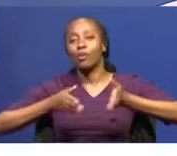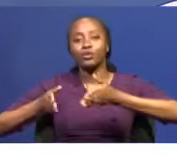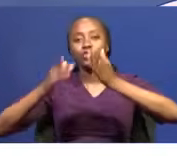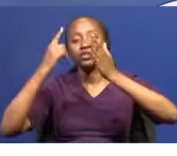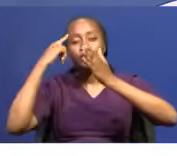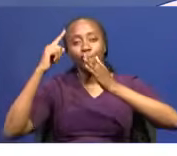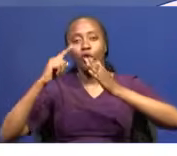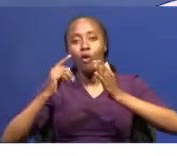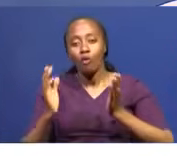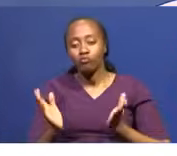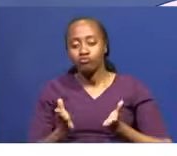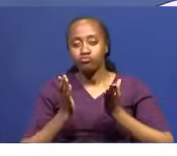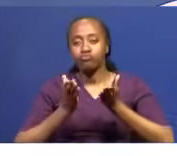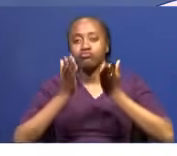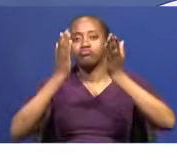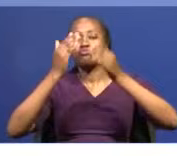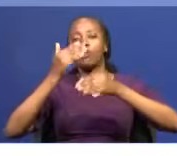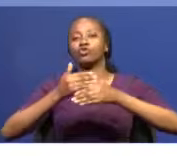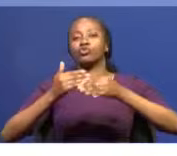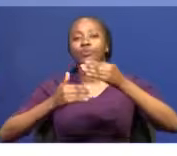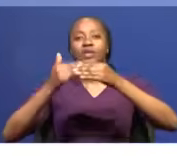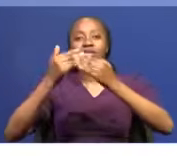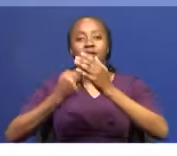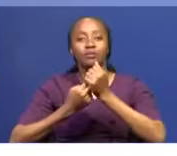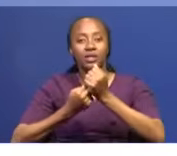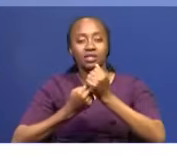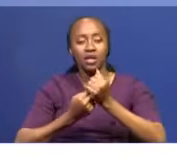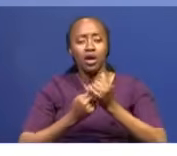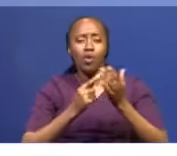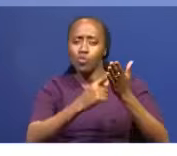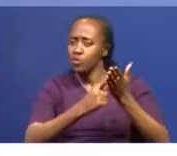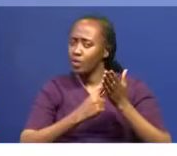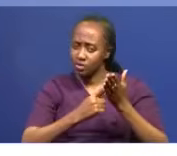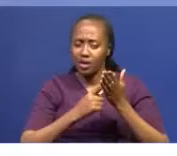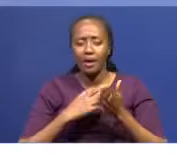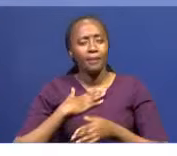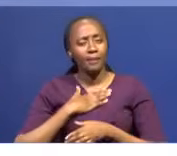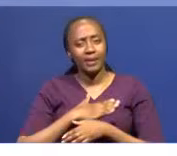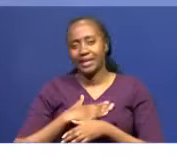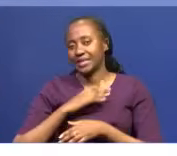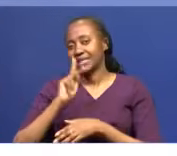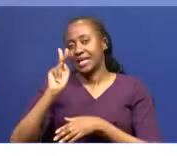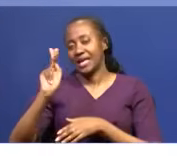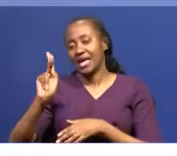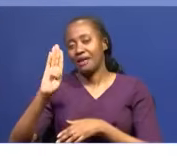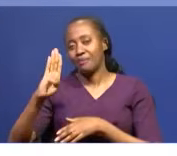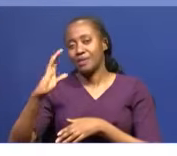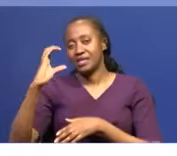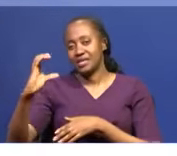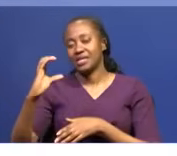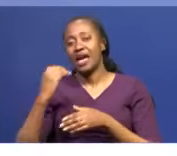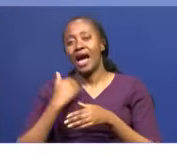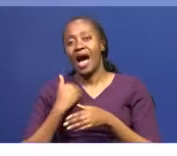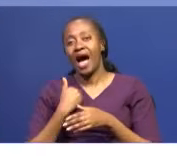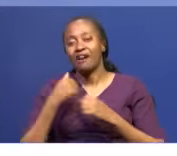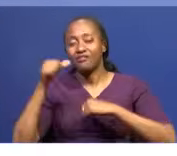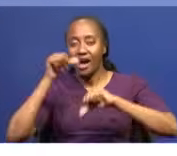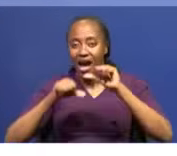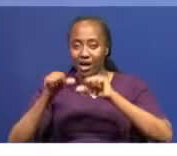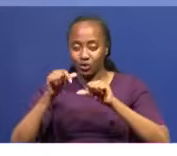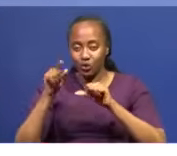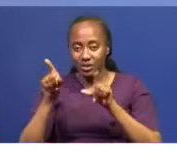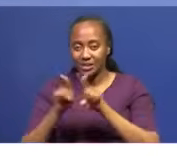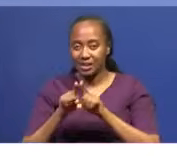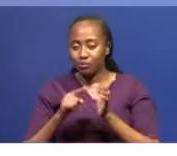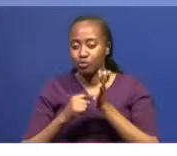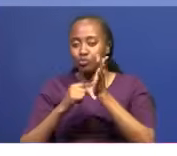and to continue building on this partnership. We want to discuss with especially KBC to ensure that the free-to-air games, because